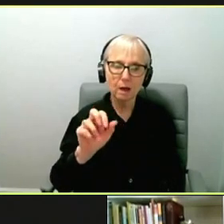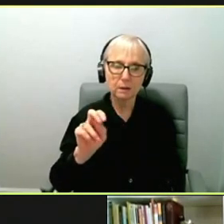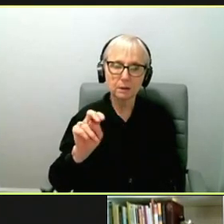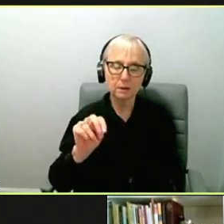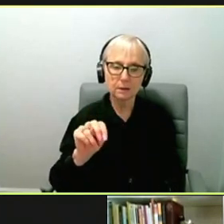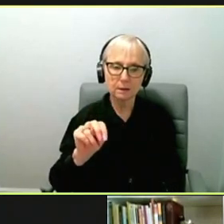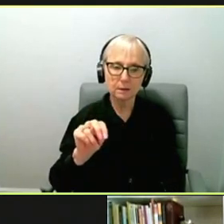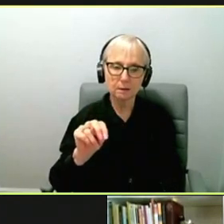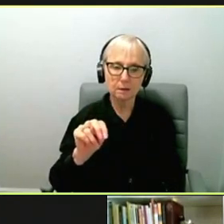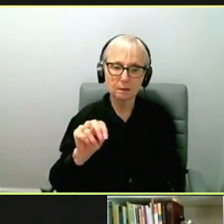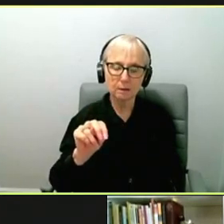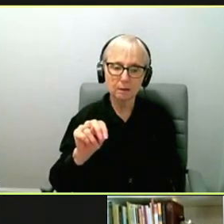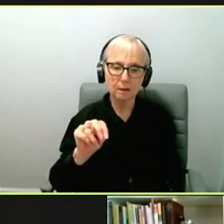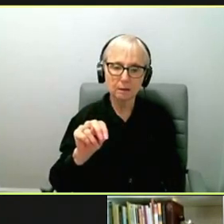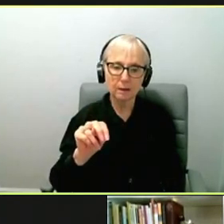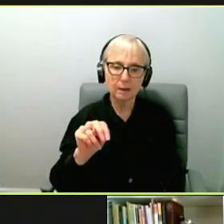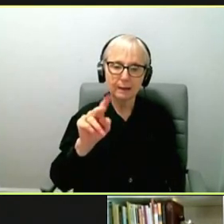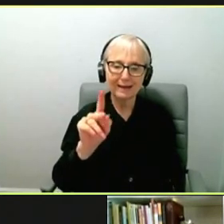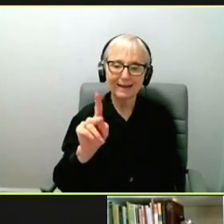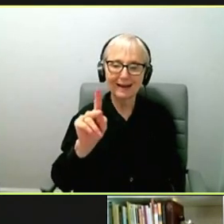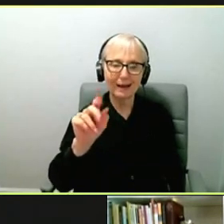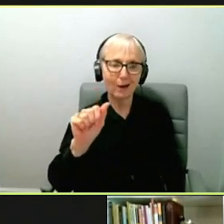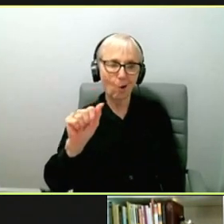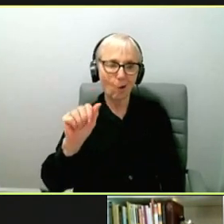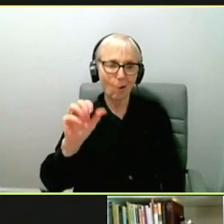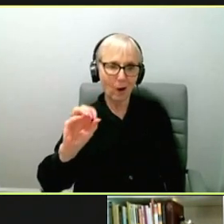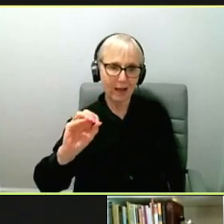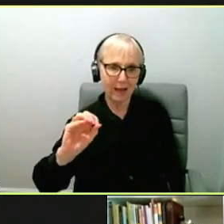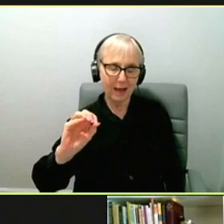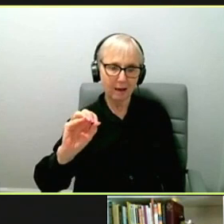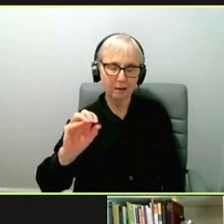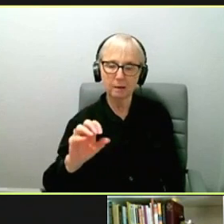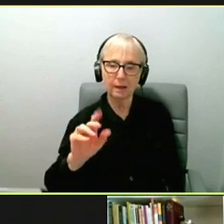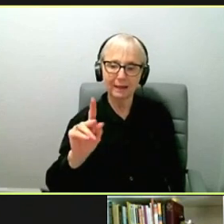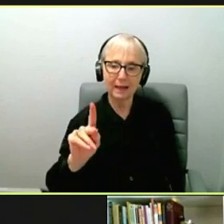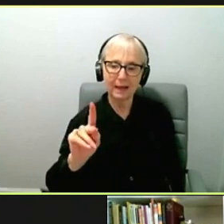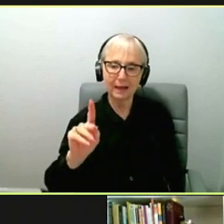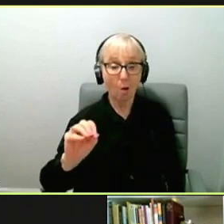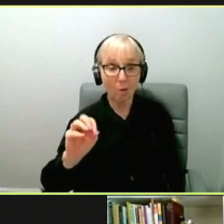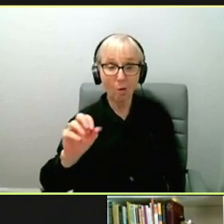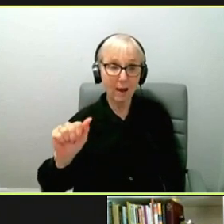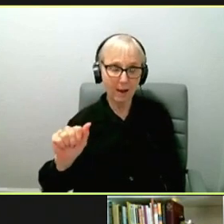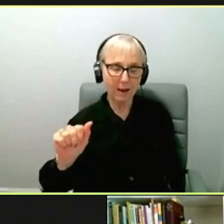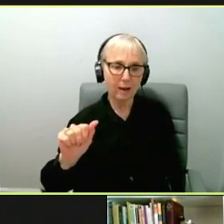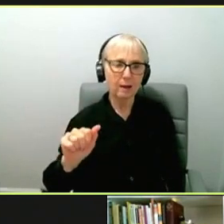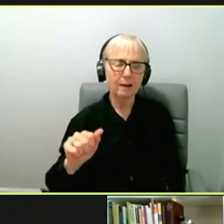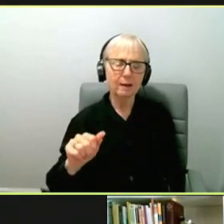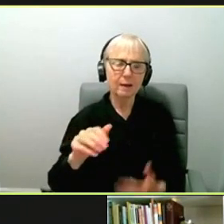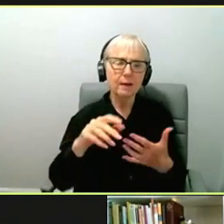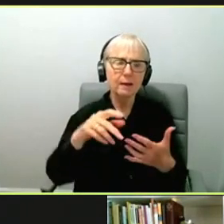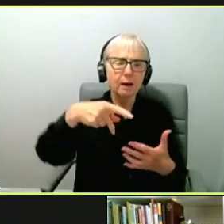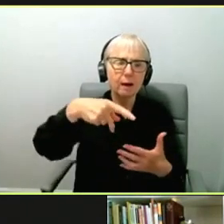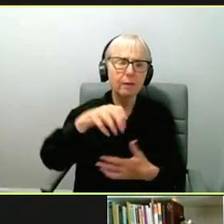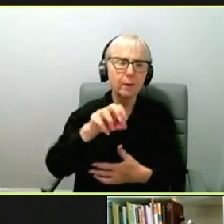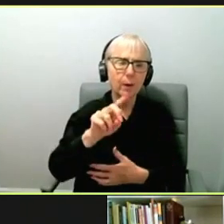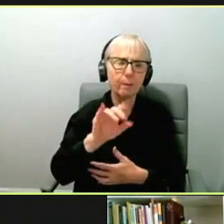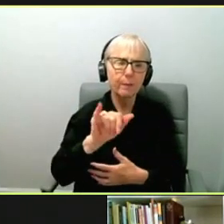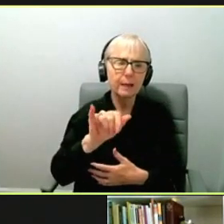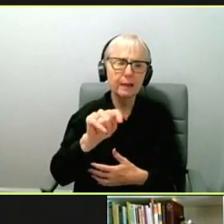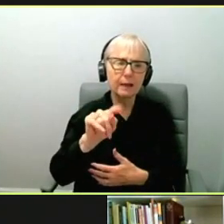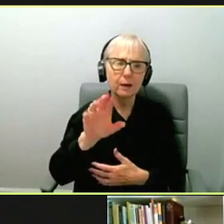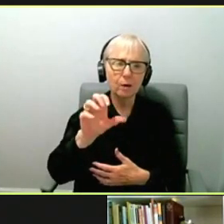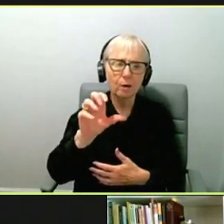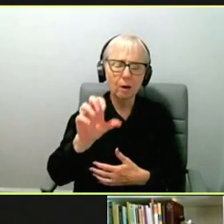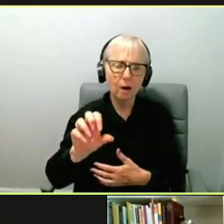Hi, Rob Dawson, KOA. Just a question, is there a strain on pediatric hospitals or pediatric